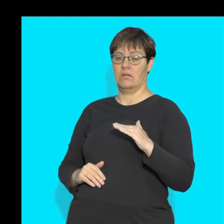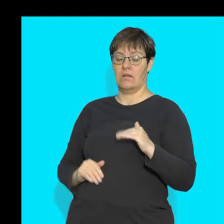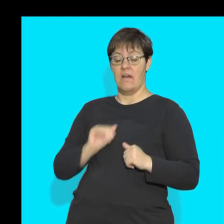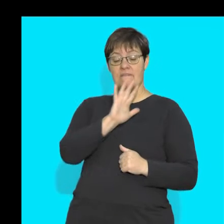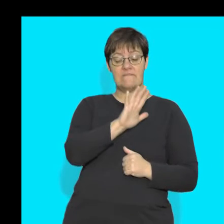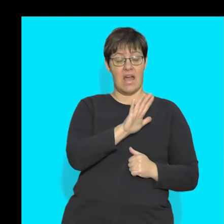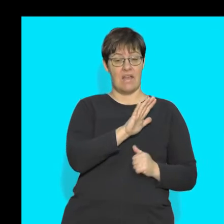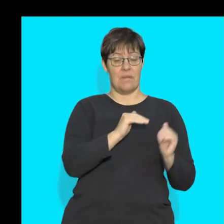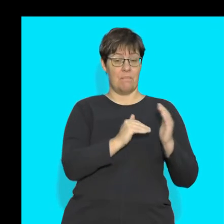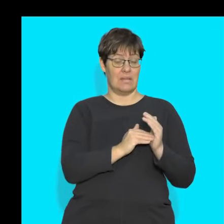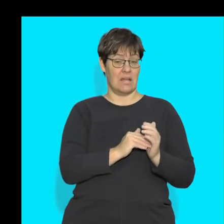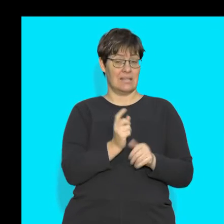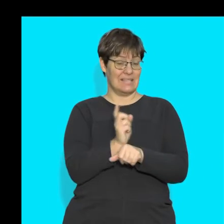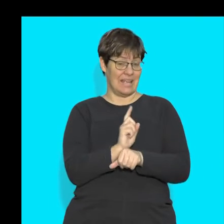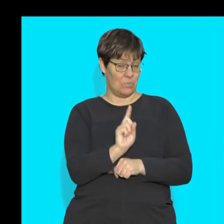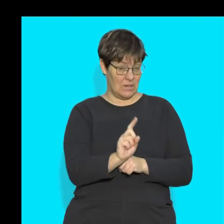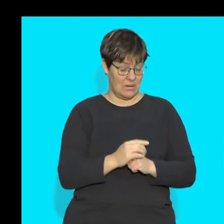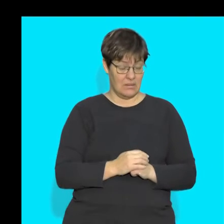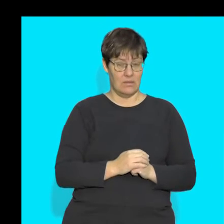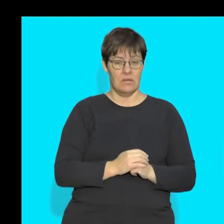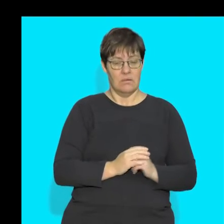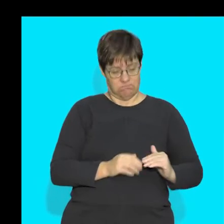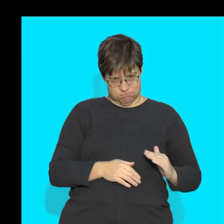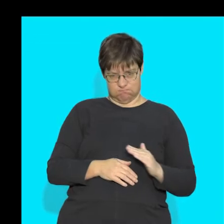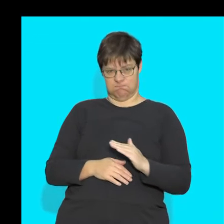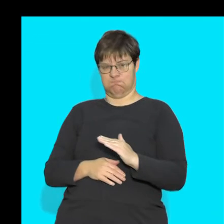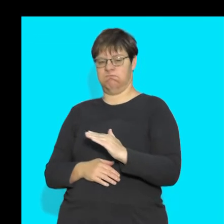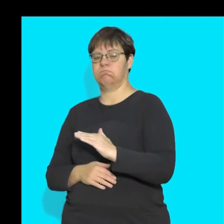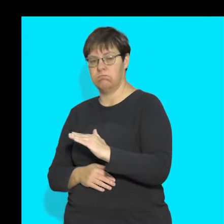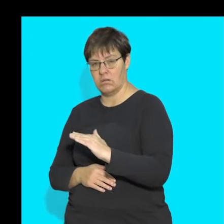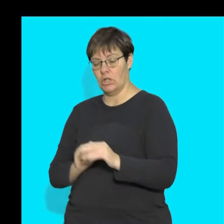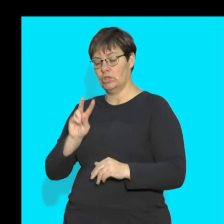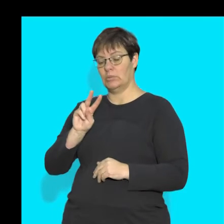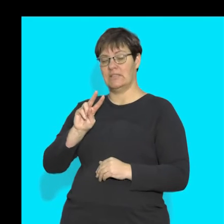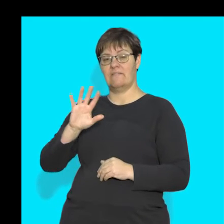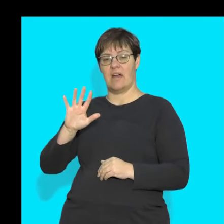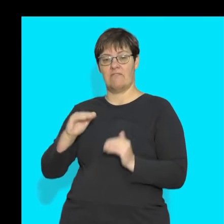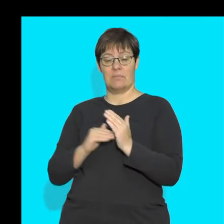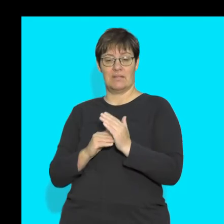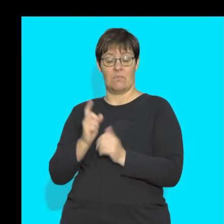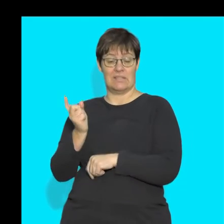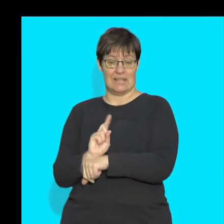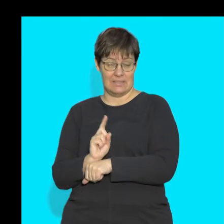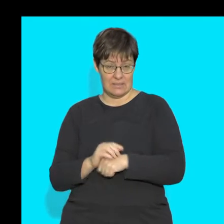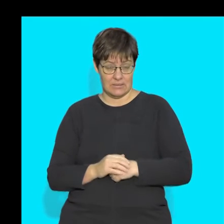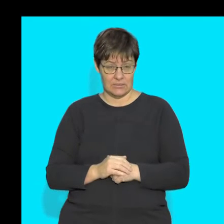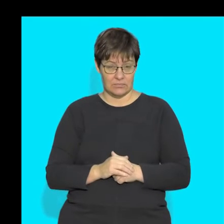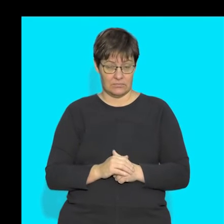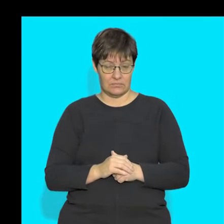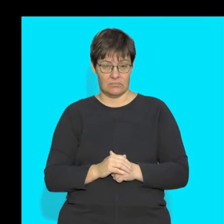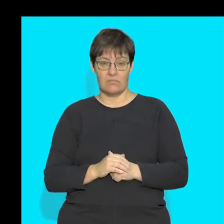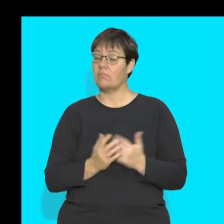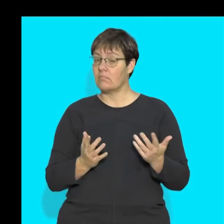from 5 meters per second to 25 meters per second